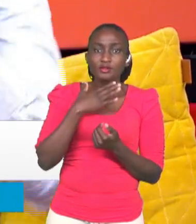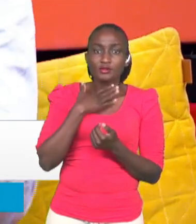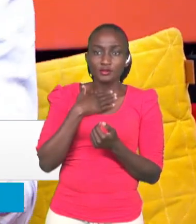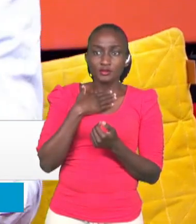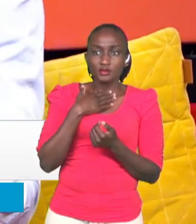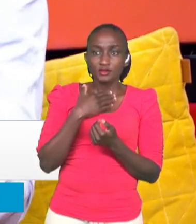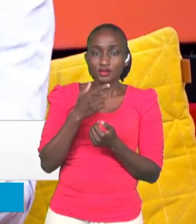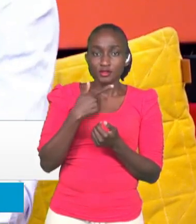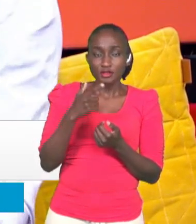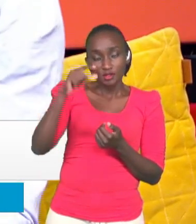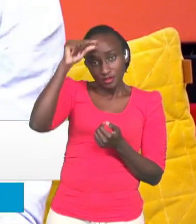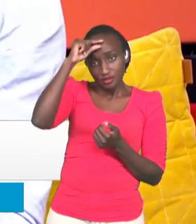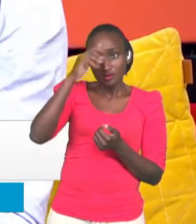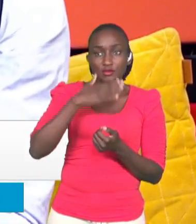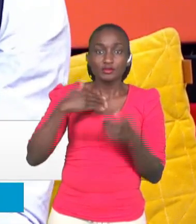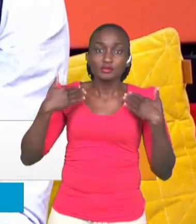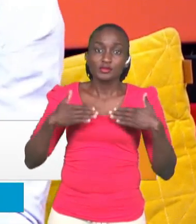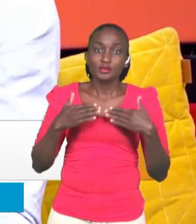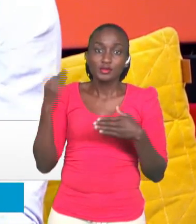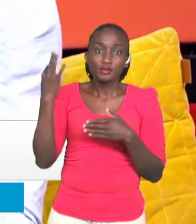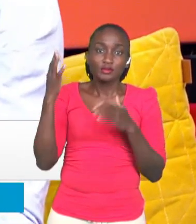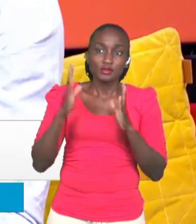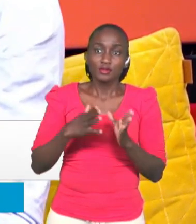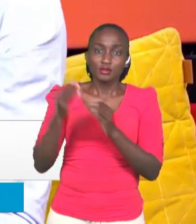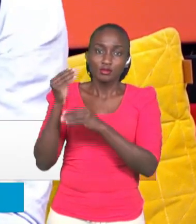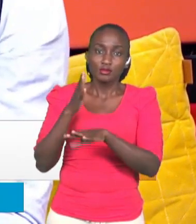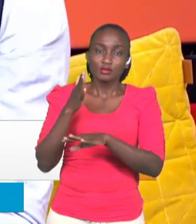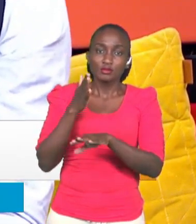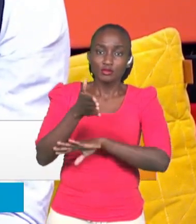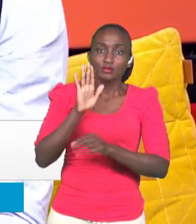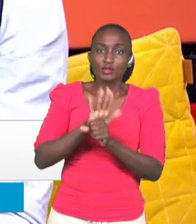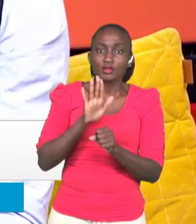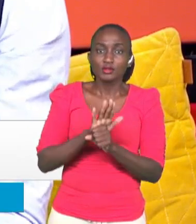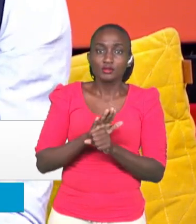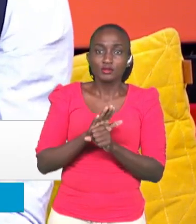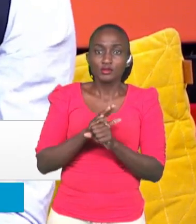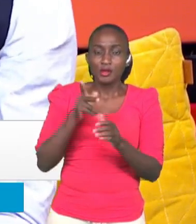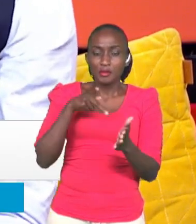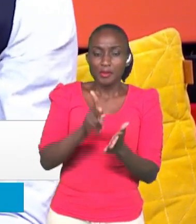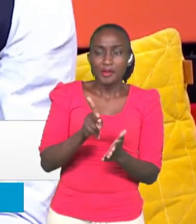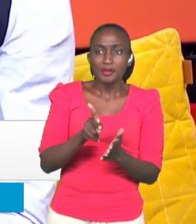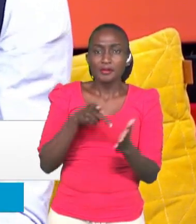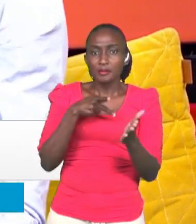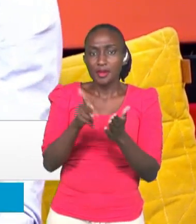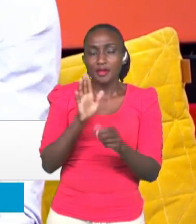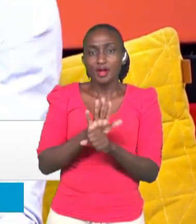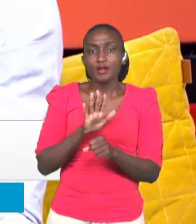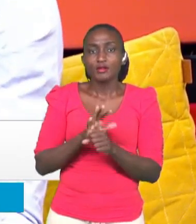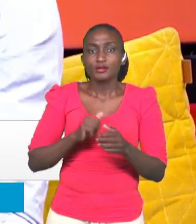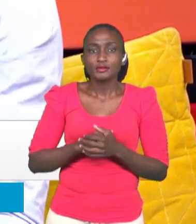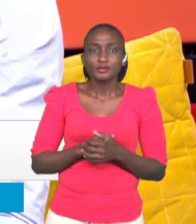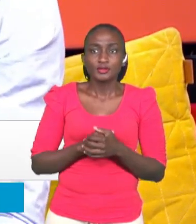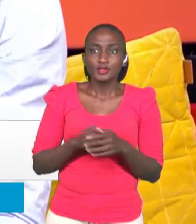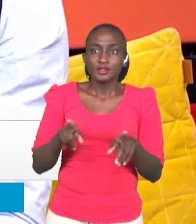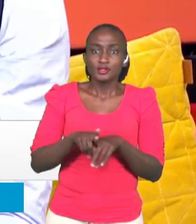let's say the government still wants these people to go through so much kind of payments. You know, they have to pay so much. And also, they